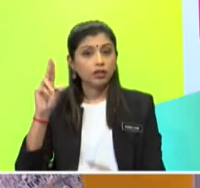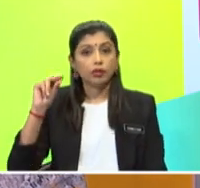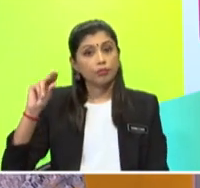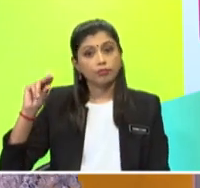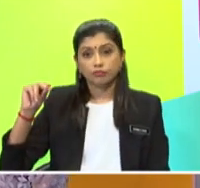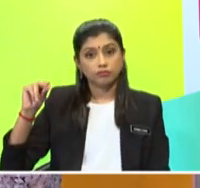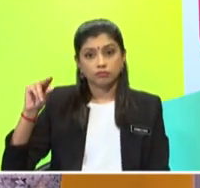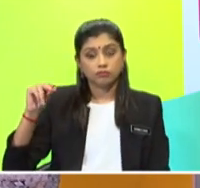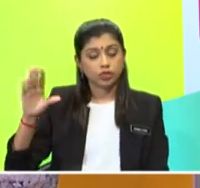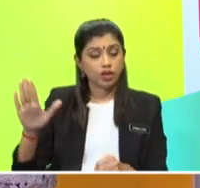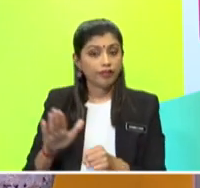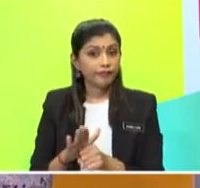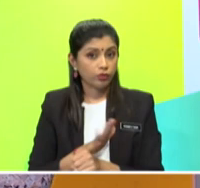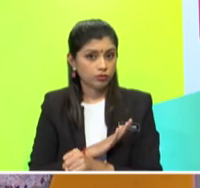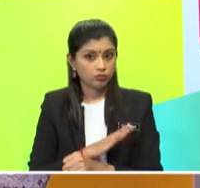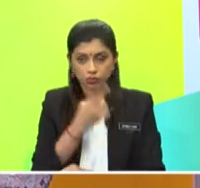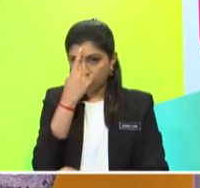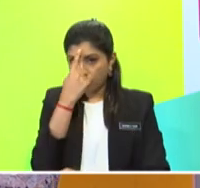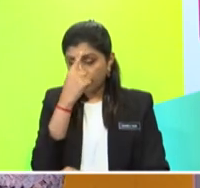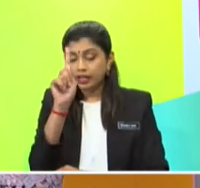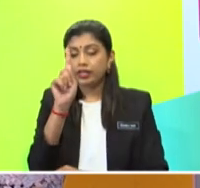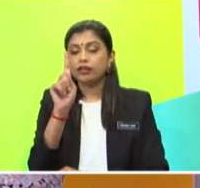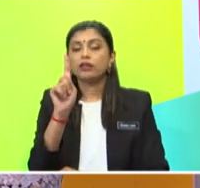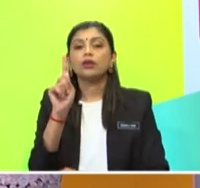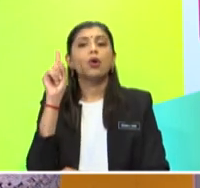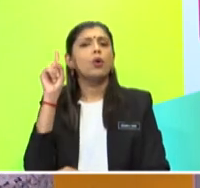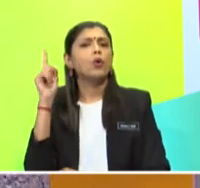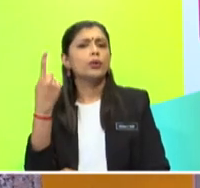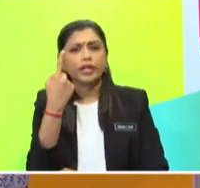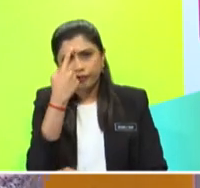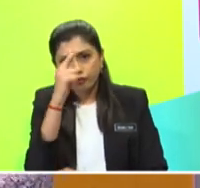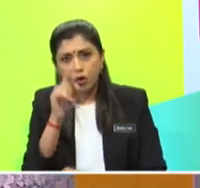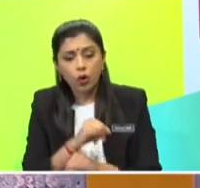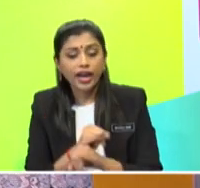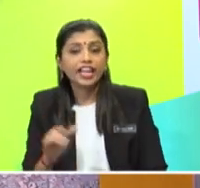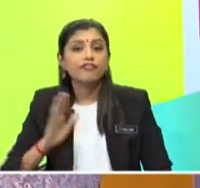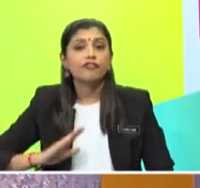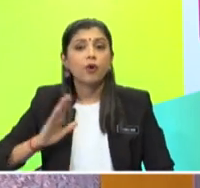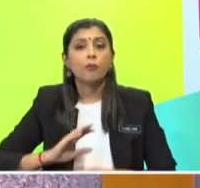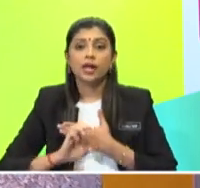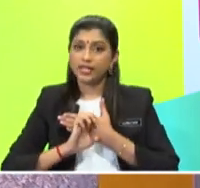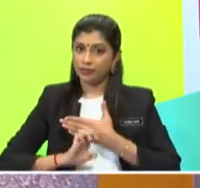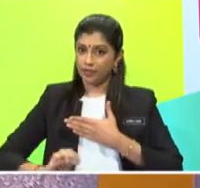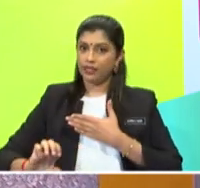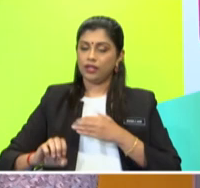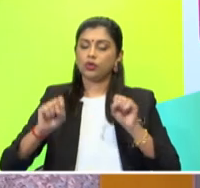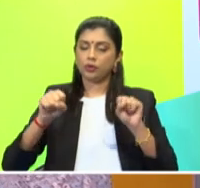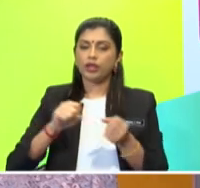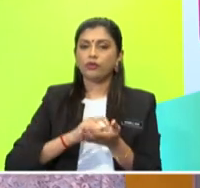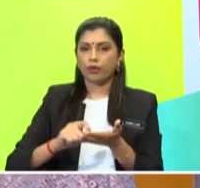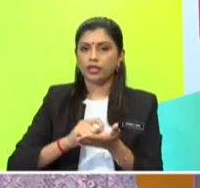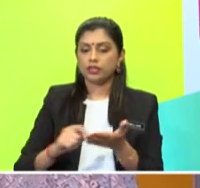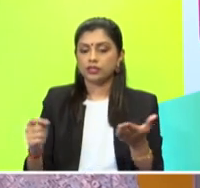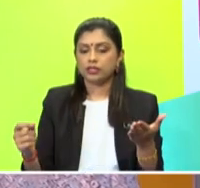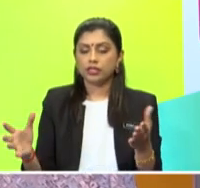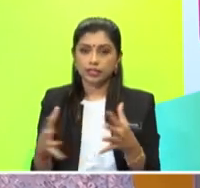etc. Only for for informal email writing. Okay? So now, having said that, this will be our closing line.